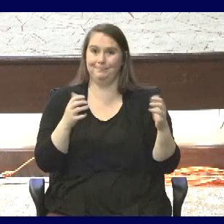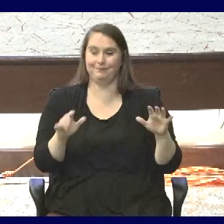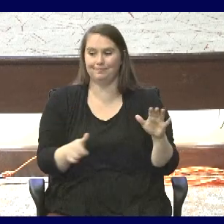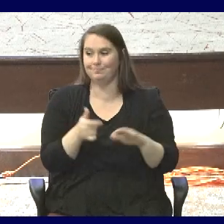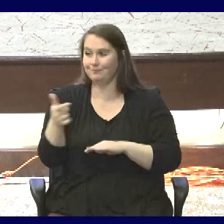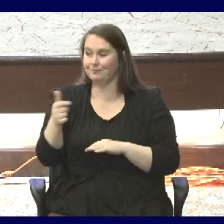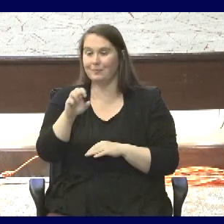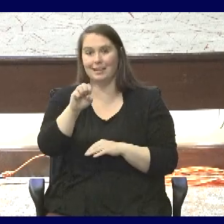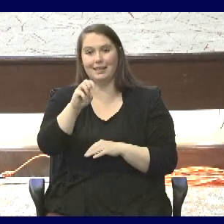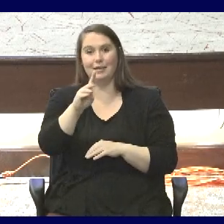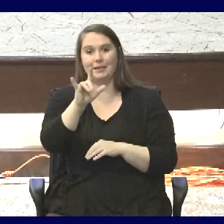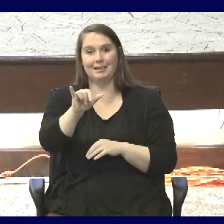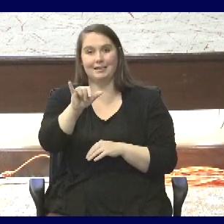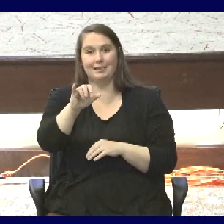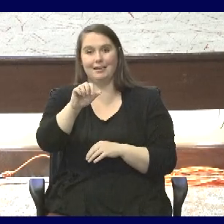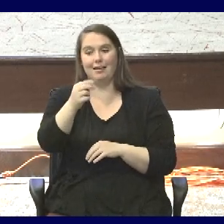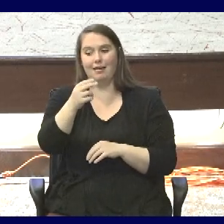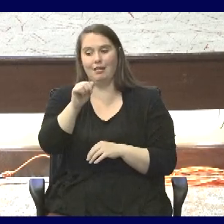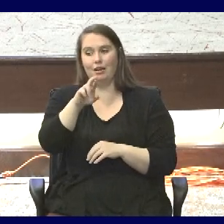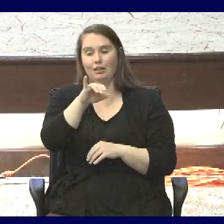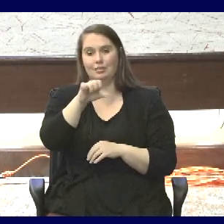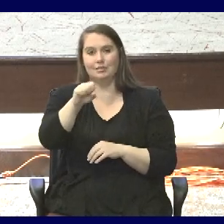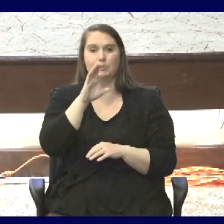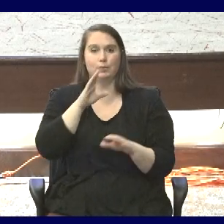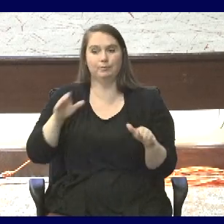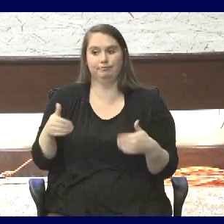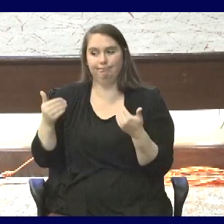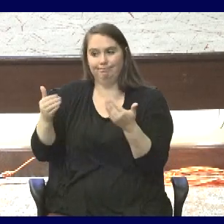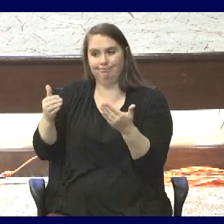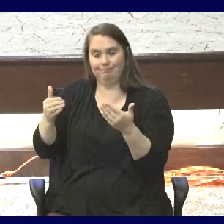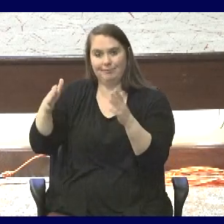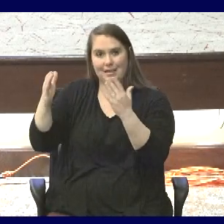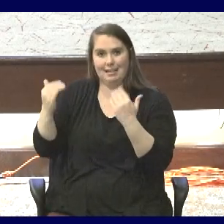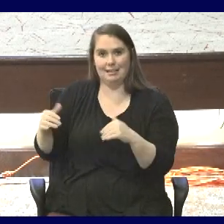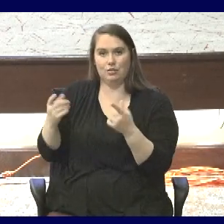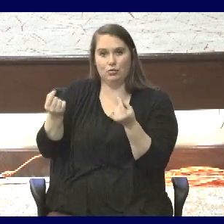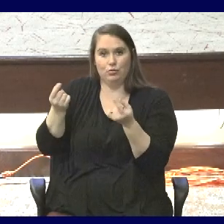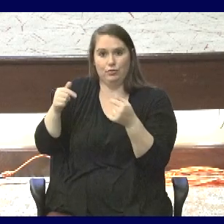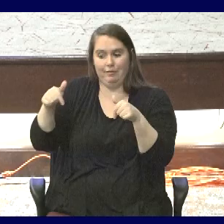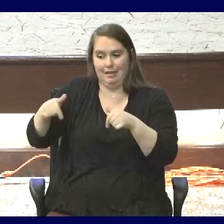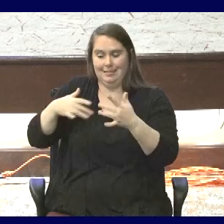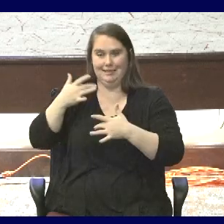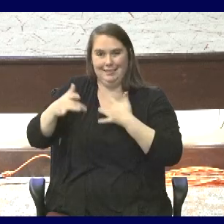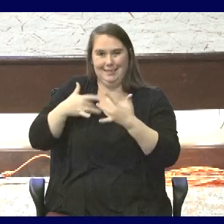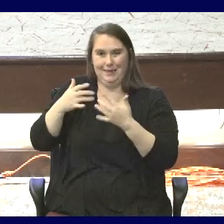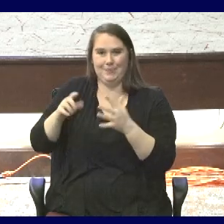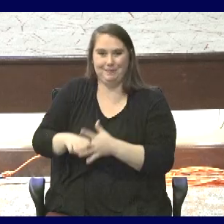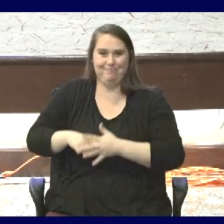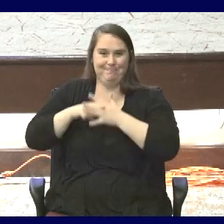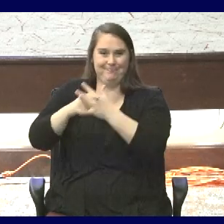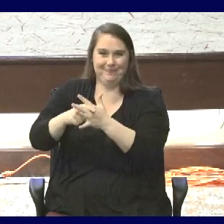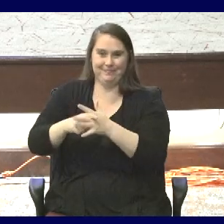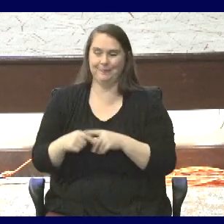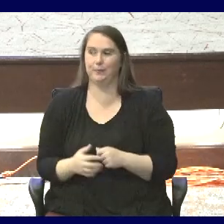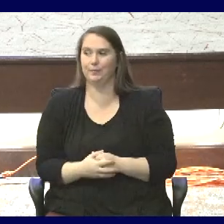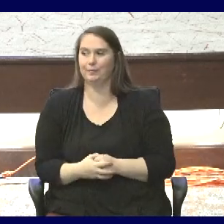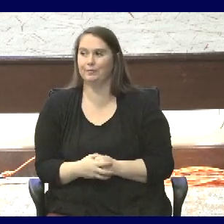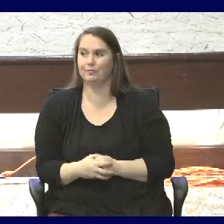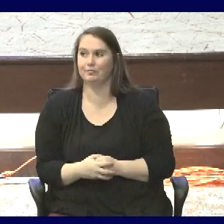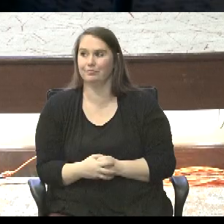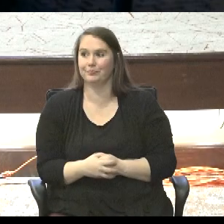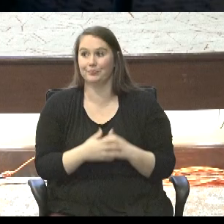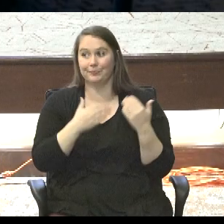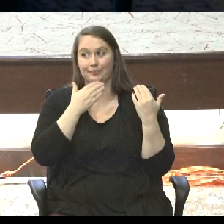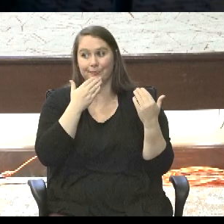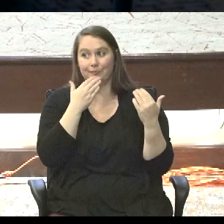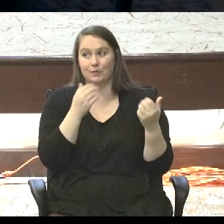Harris, Senior Account Director with Madden Media, who will guide us through the next steps of this exciting initiative. Thank you so